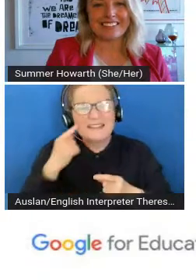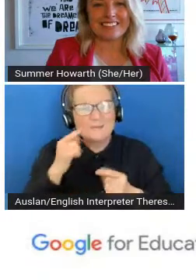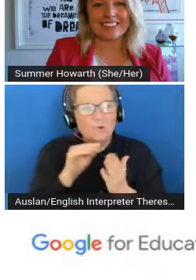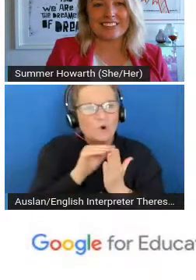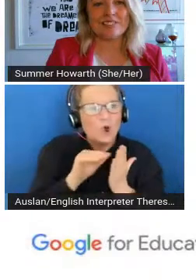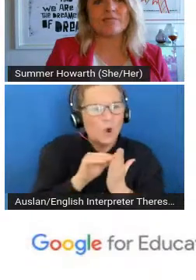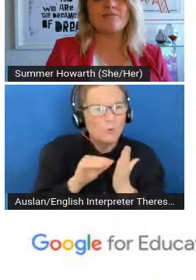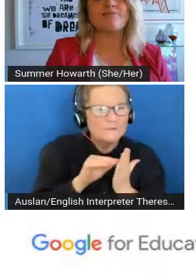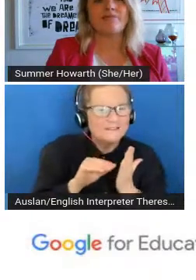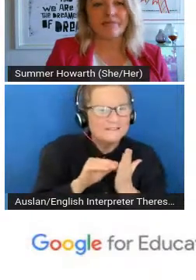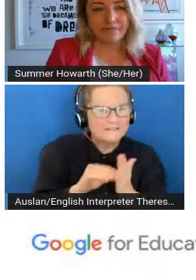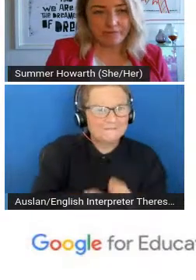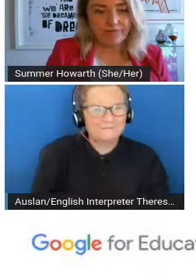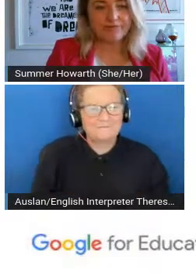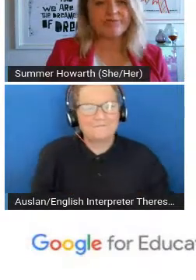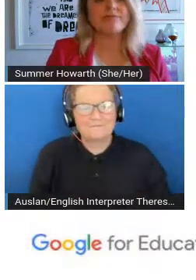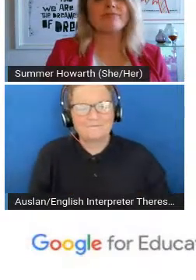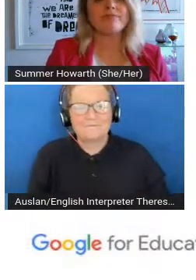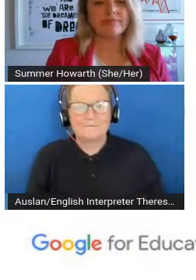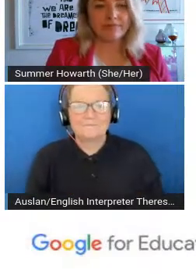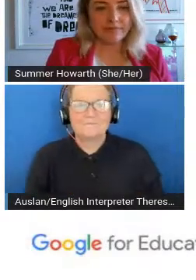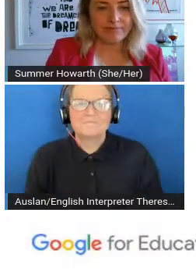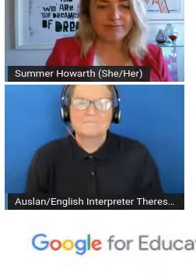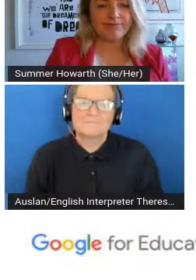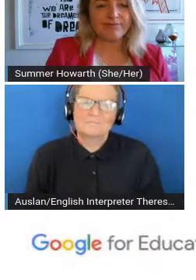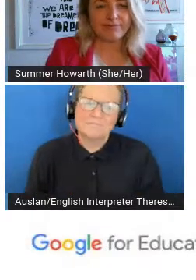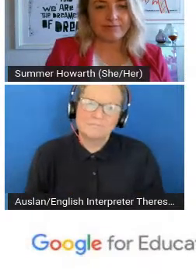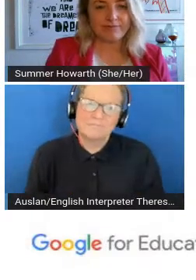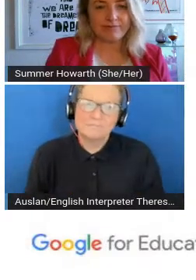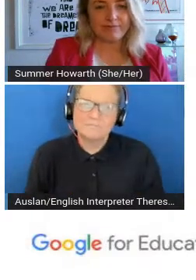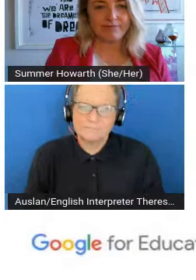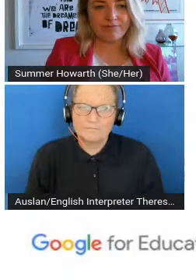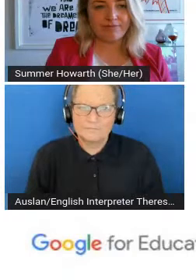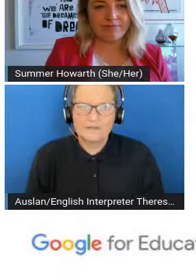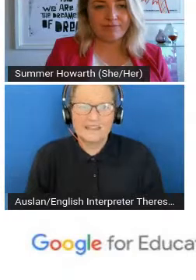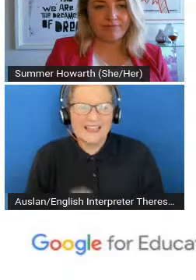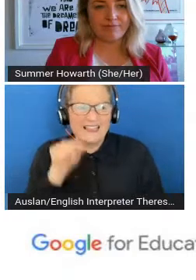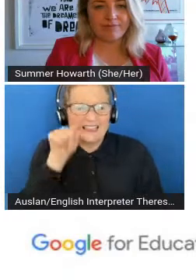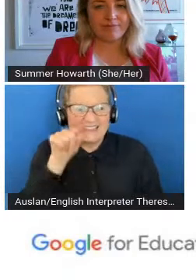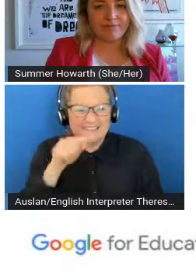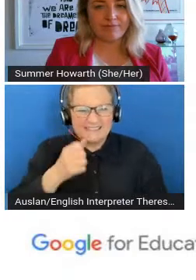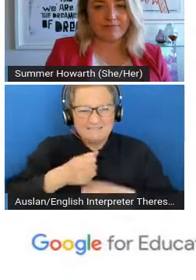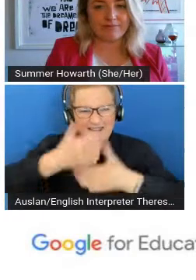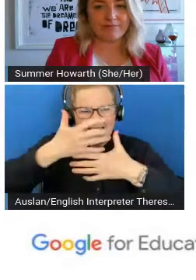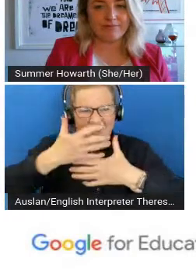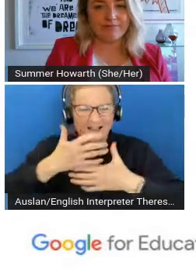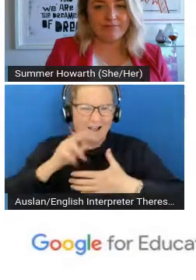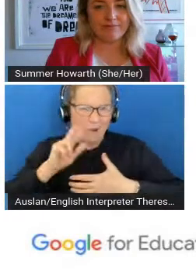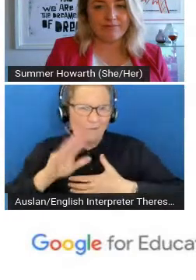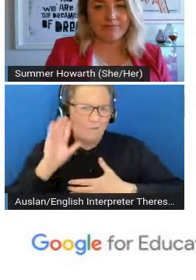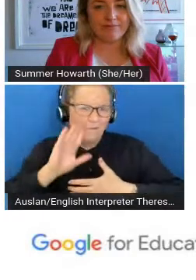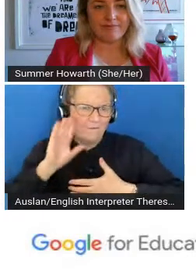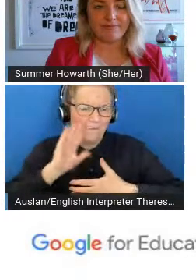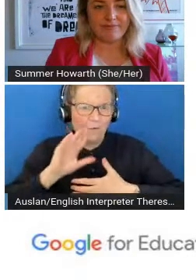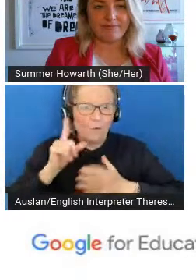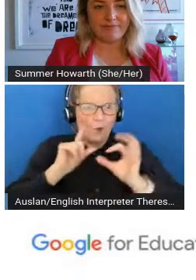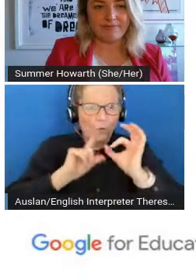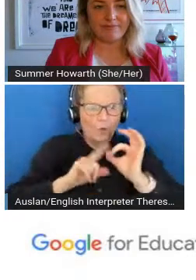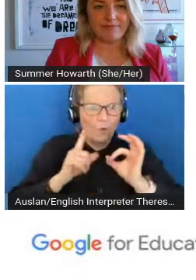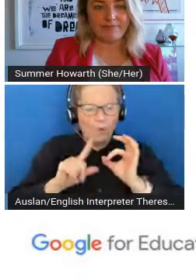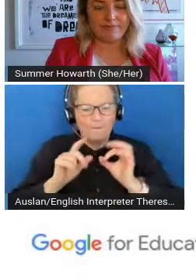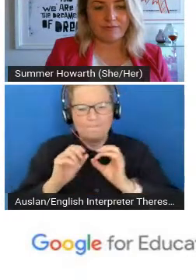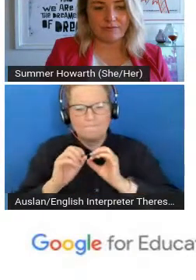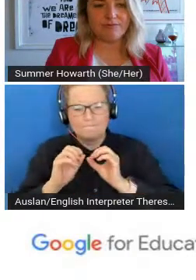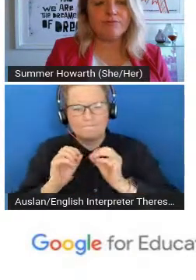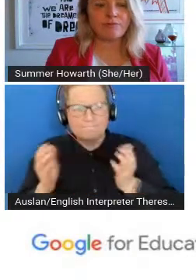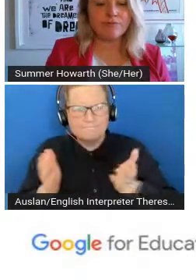page. When it comes to this notes page, I was looking at this earlier, and what it's like what questions and prompts, and